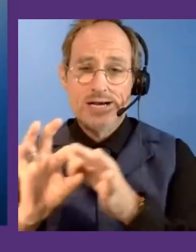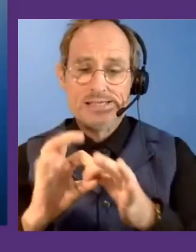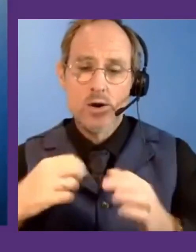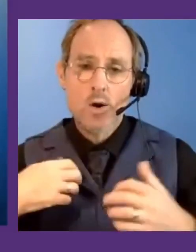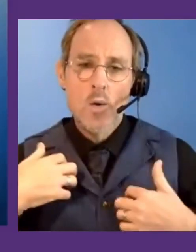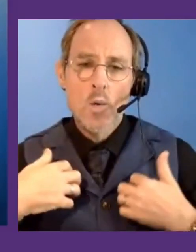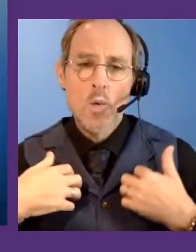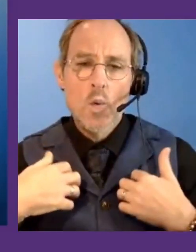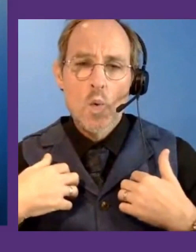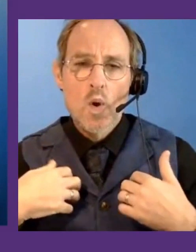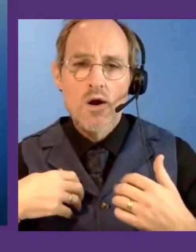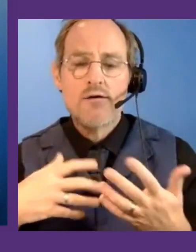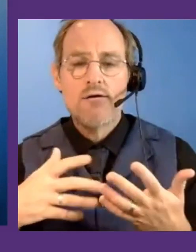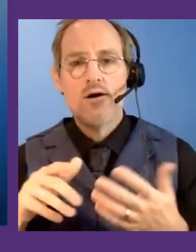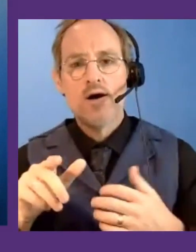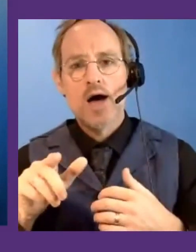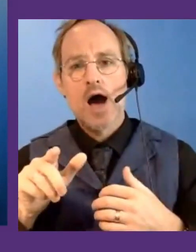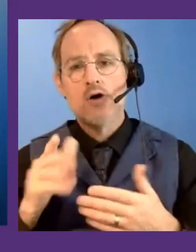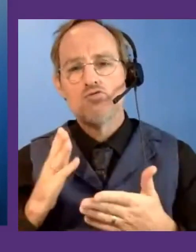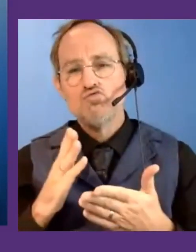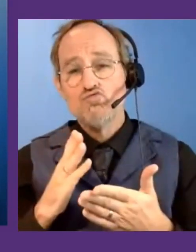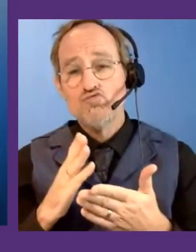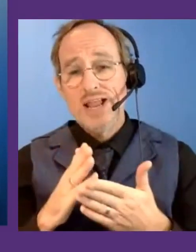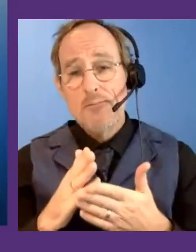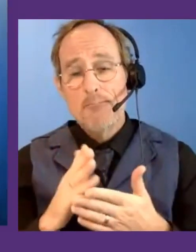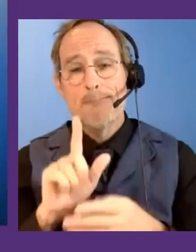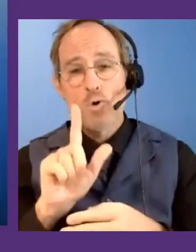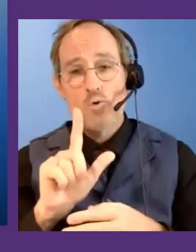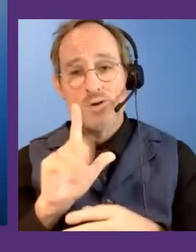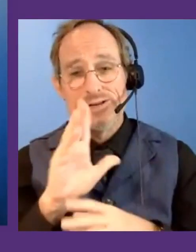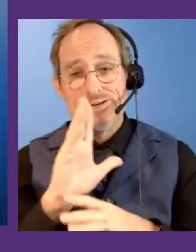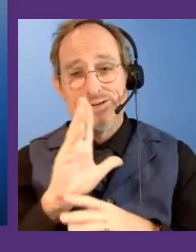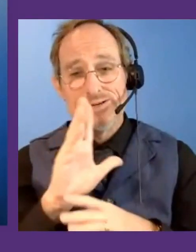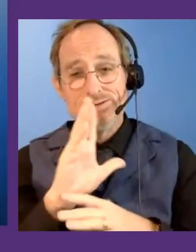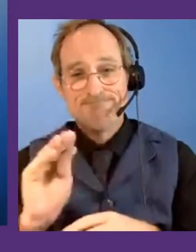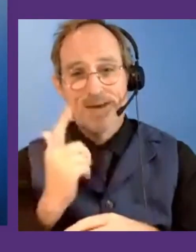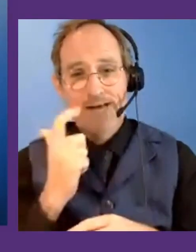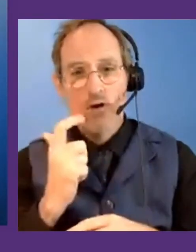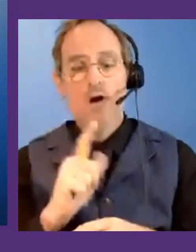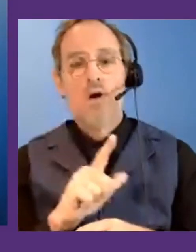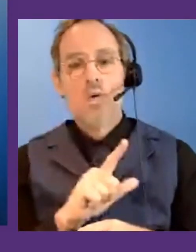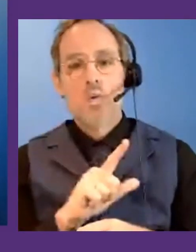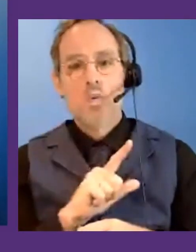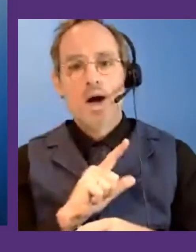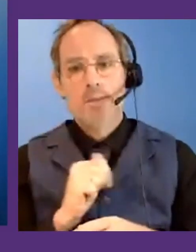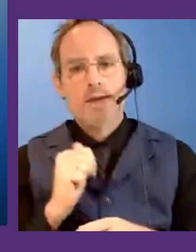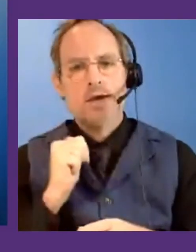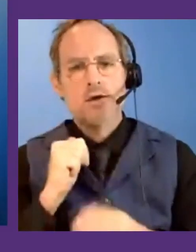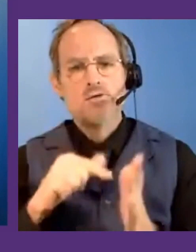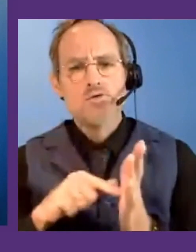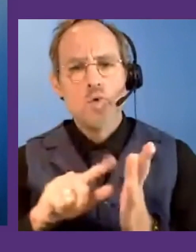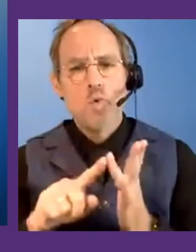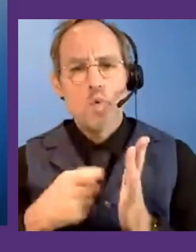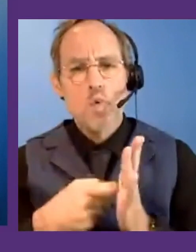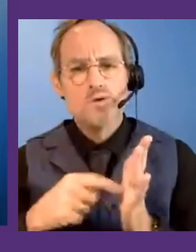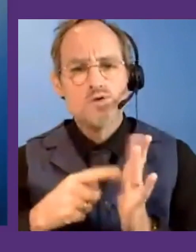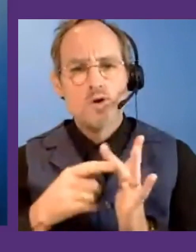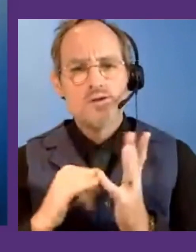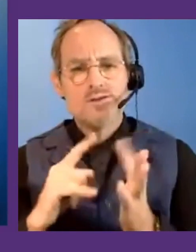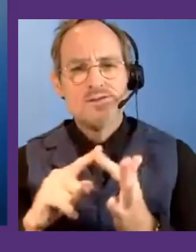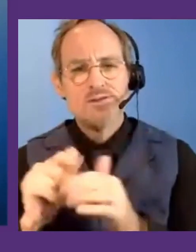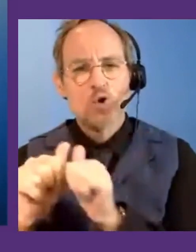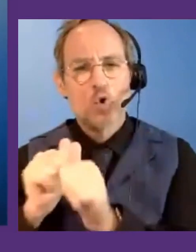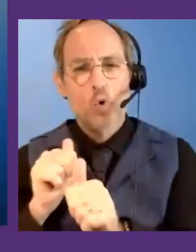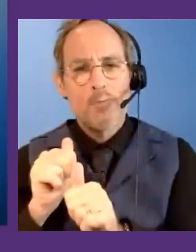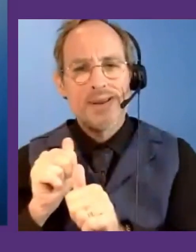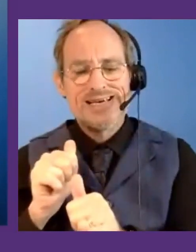to just give a cautionary note. We did a piece of work with Tortoise. There's two statistics that terrify me in this. A